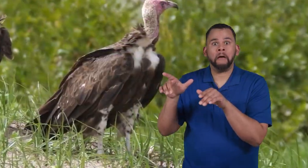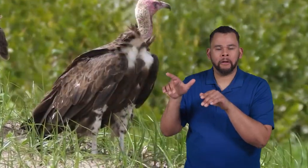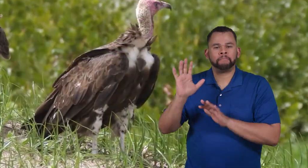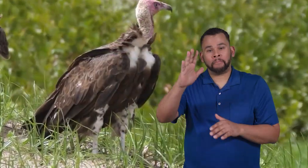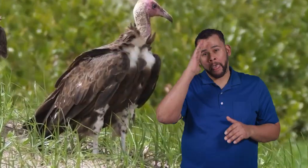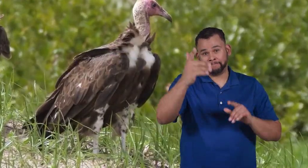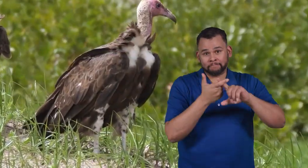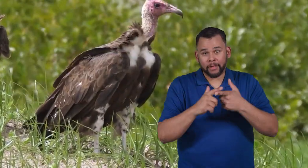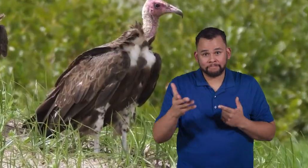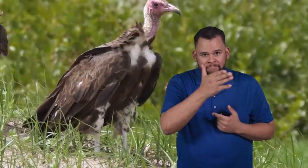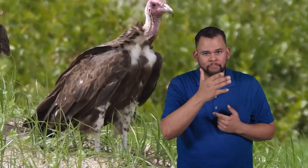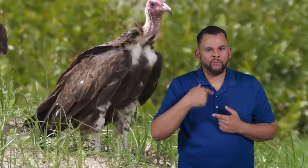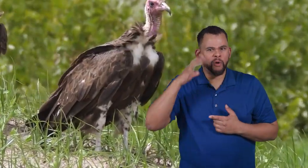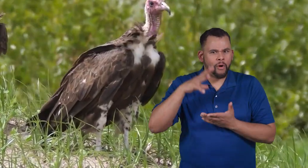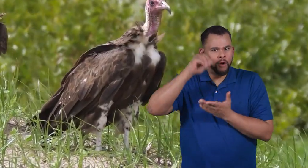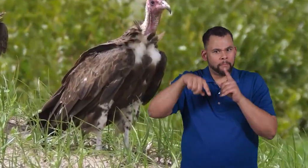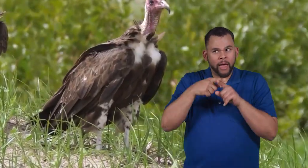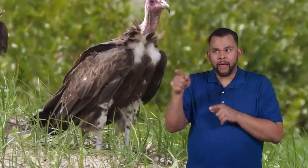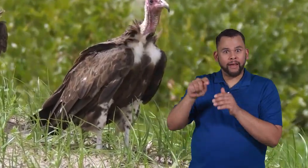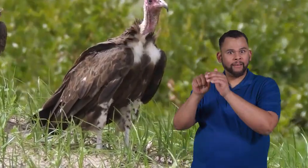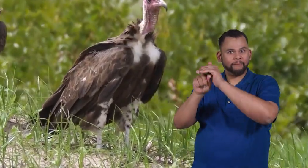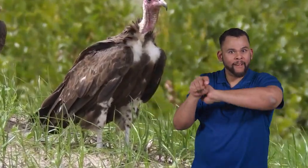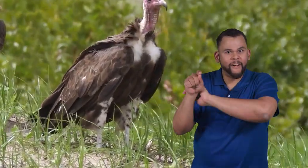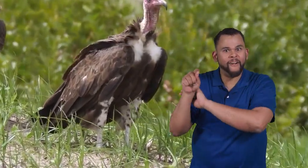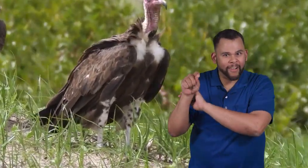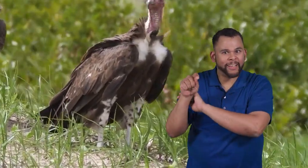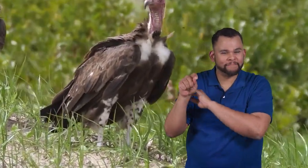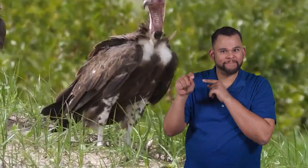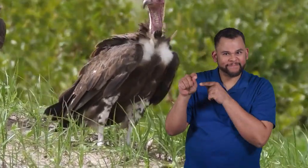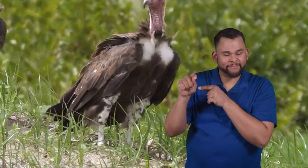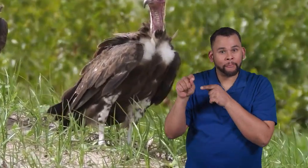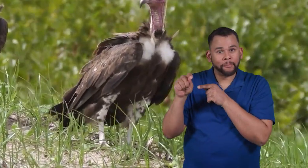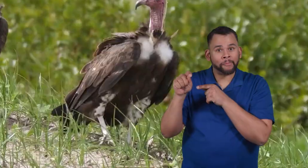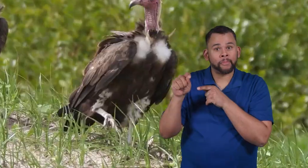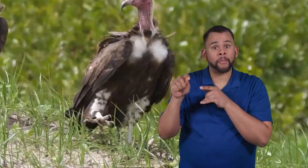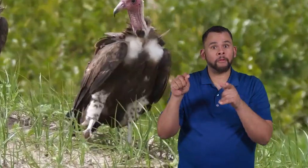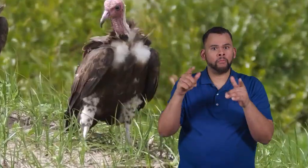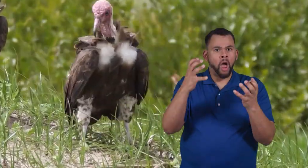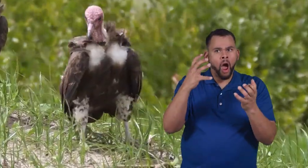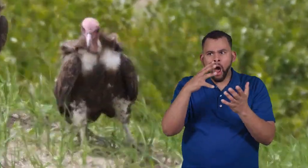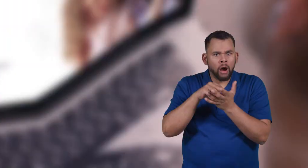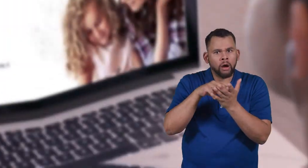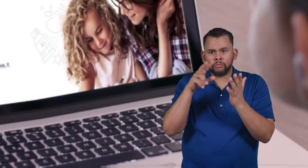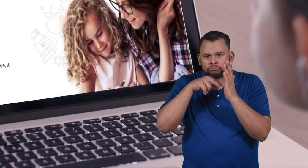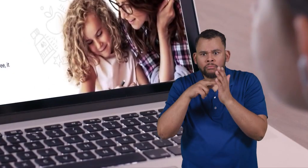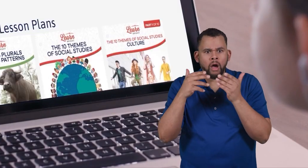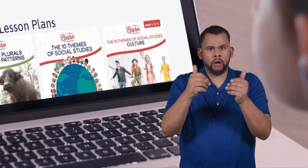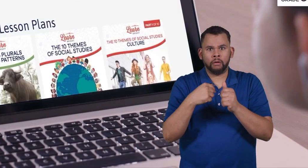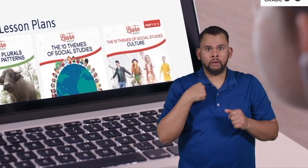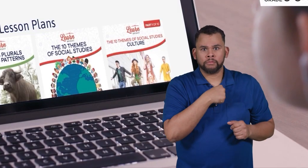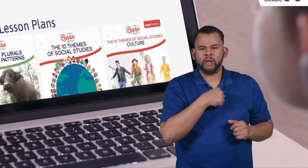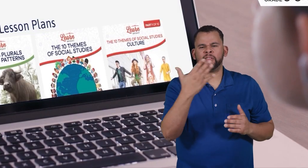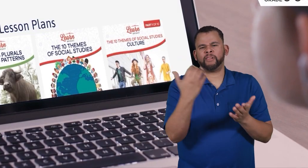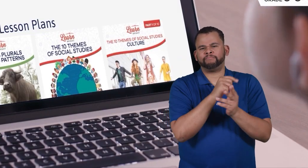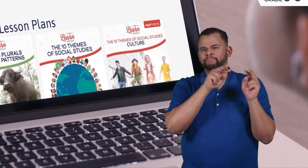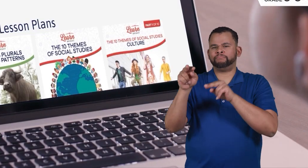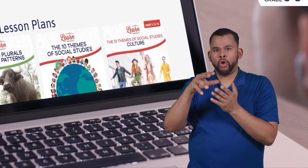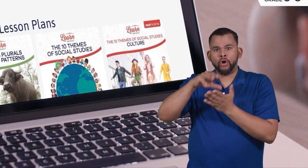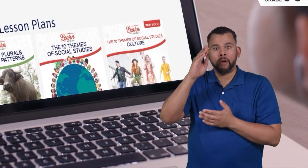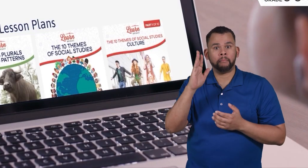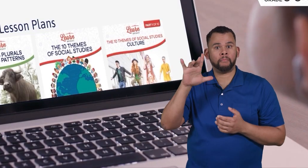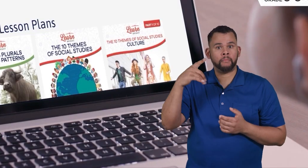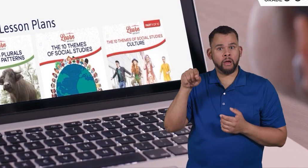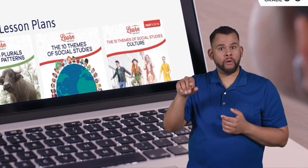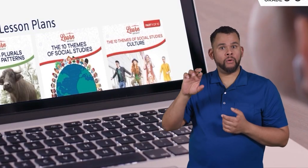Hi friends, today we are going to learn more about vultures. If you want to read along with us, head on over to